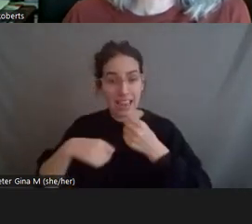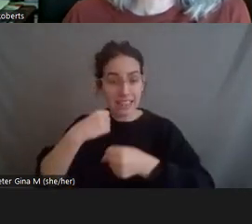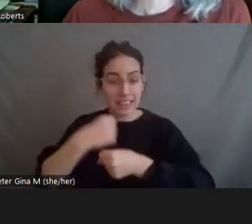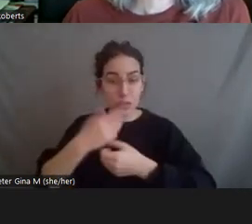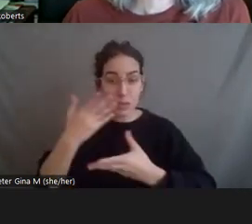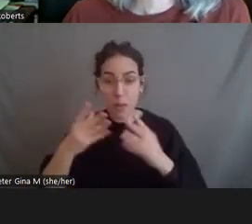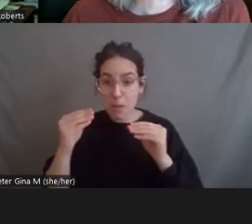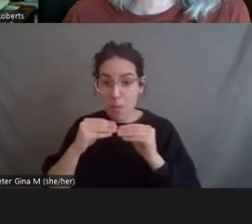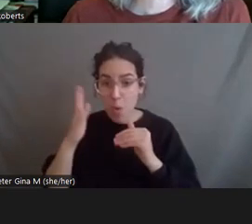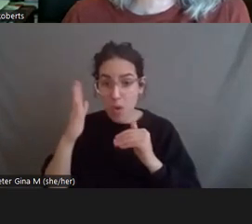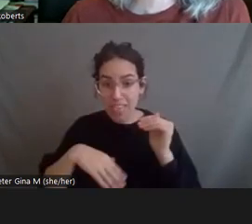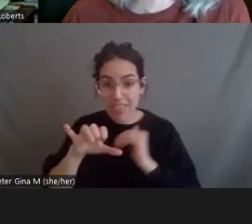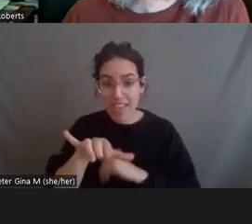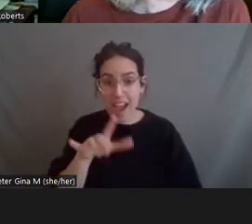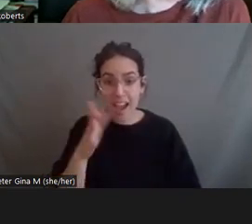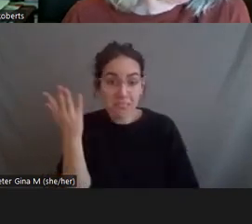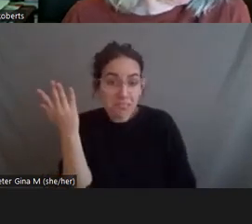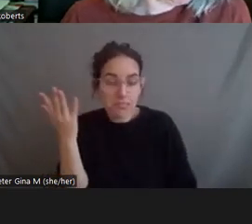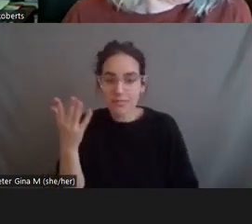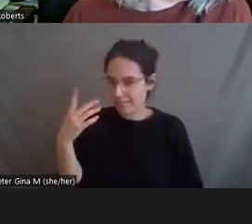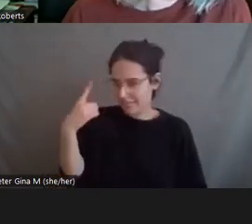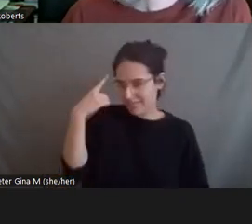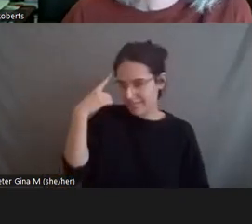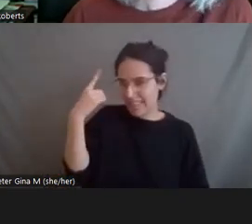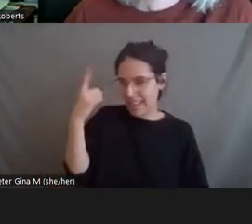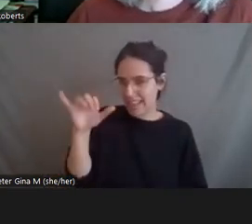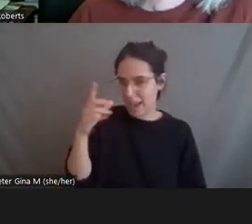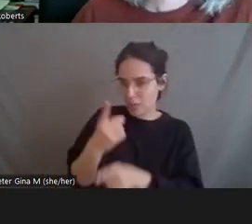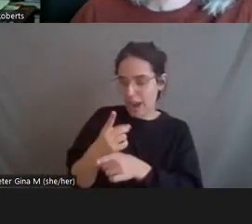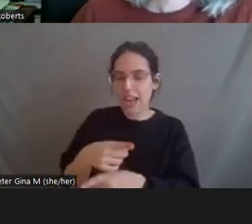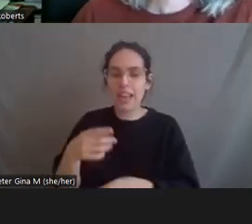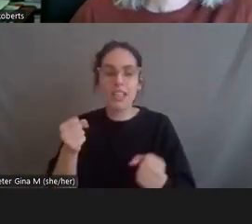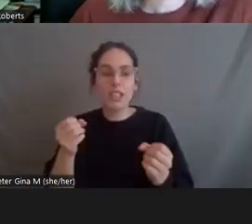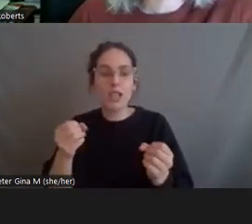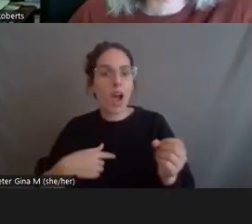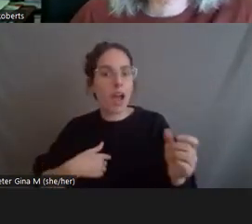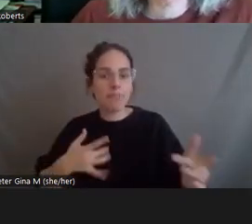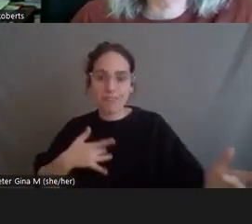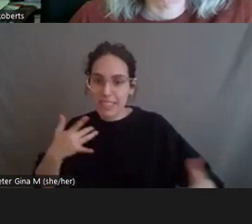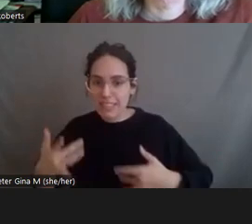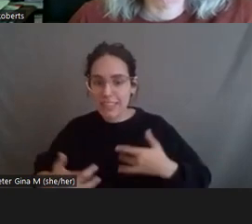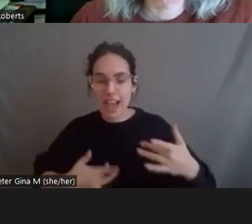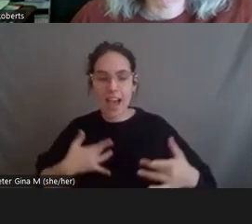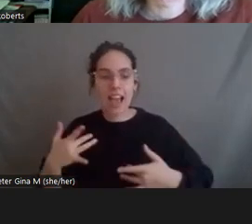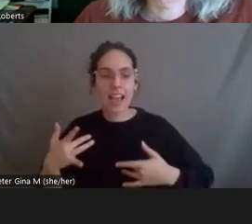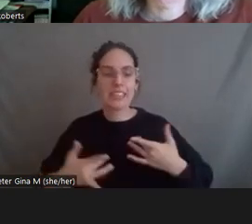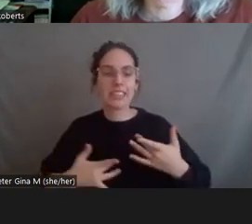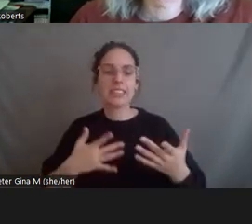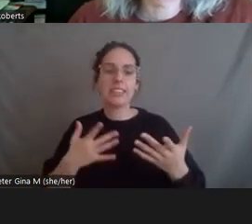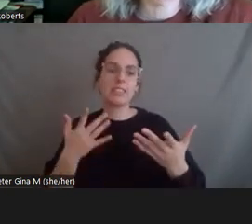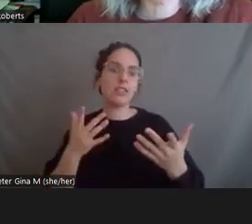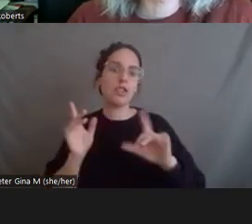longer. Sounds and right. I still look forward to going in every